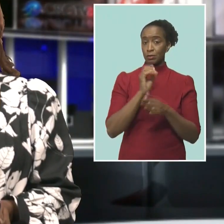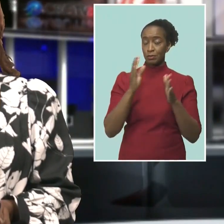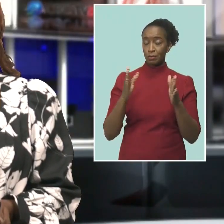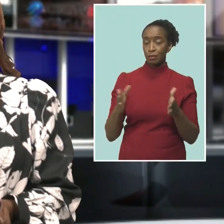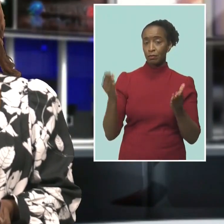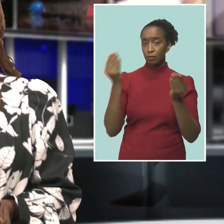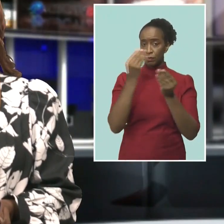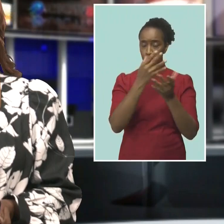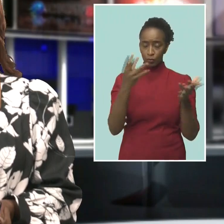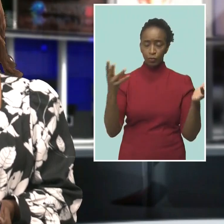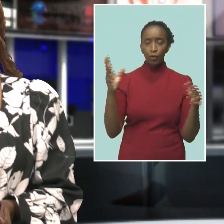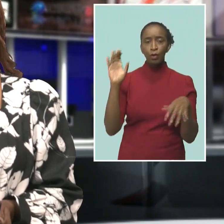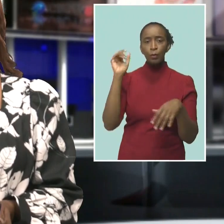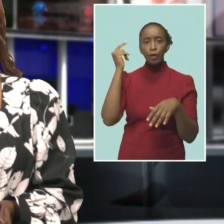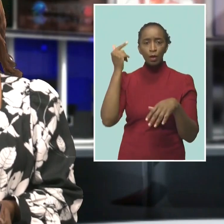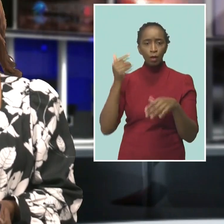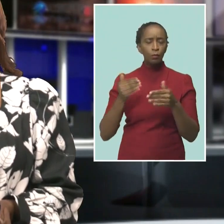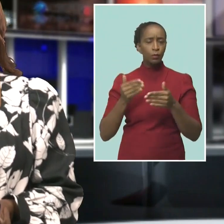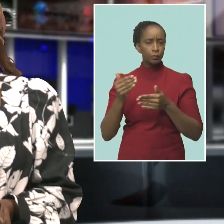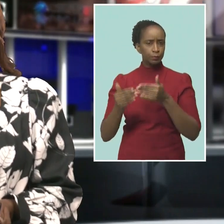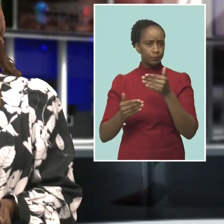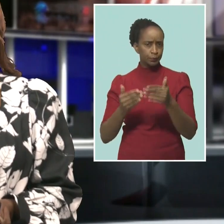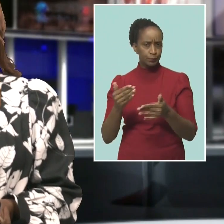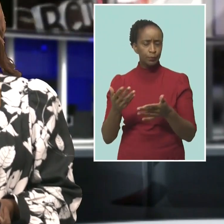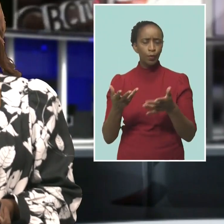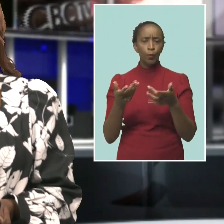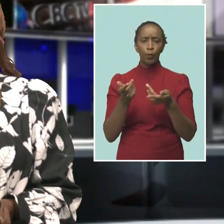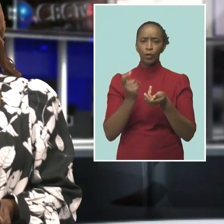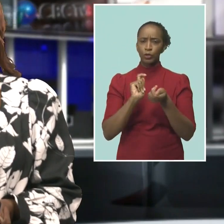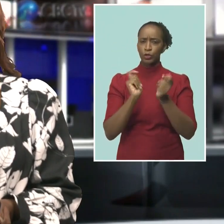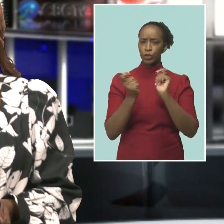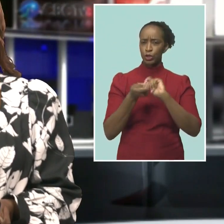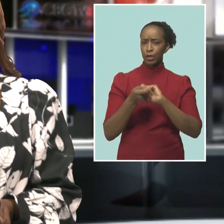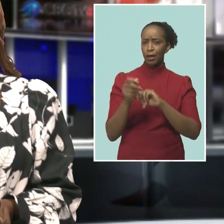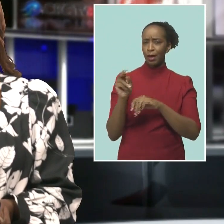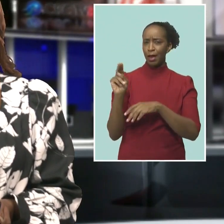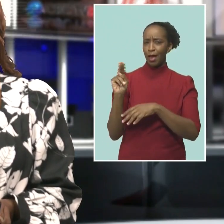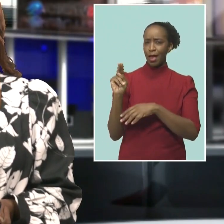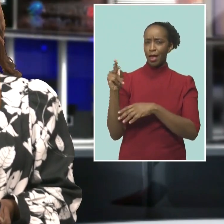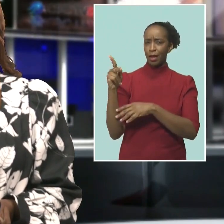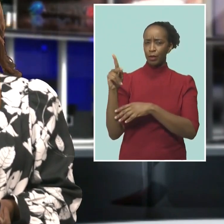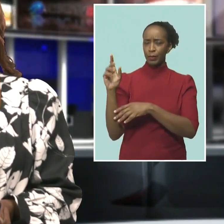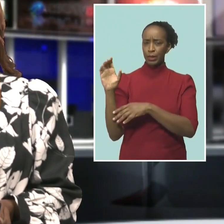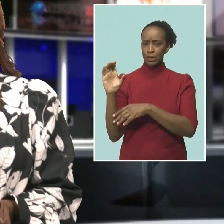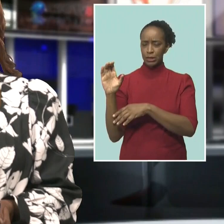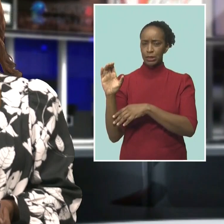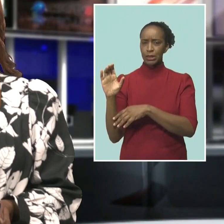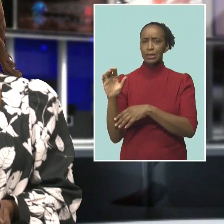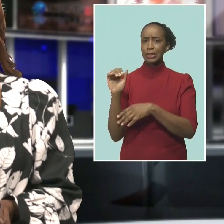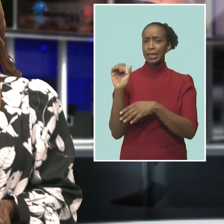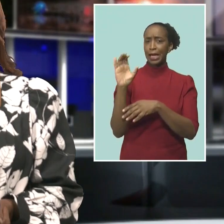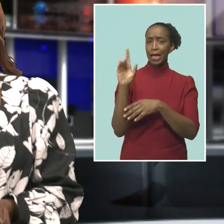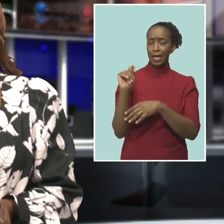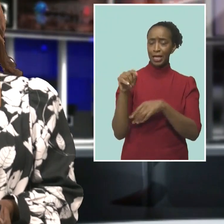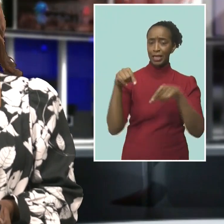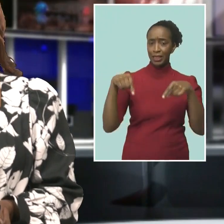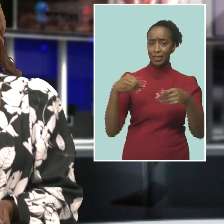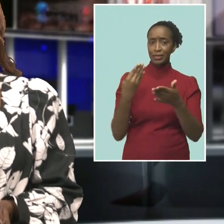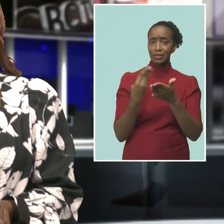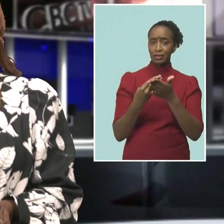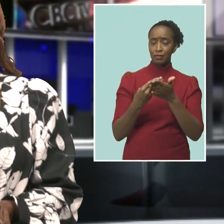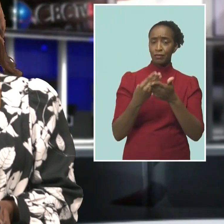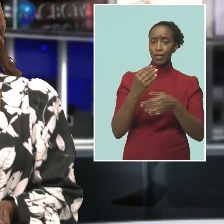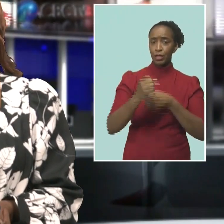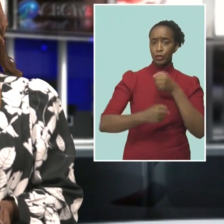government is moving to repeal and replace the National Petroleum Corporation Act during the upcoming financial year. It comes